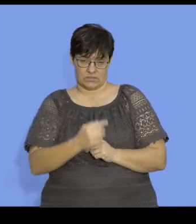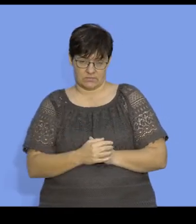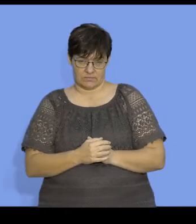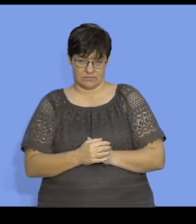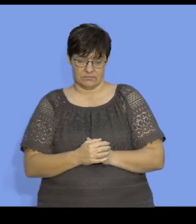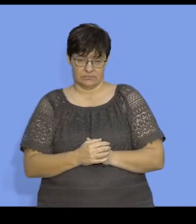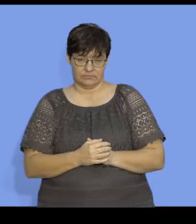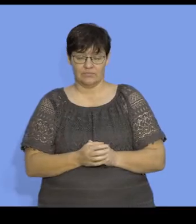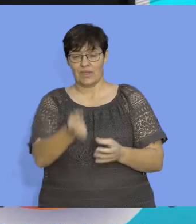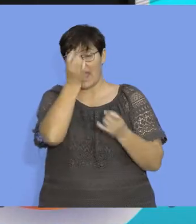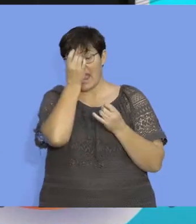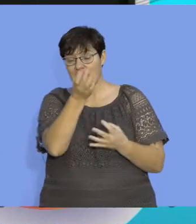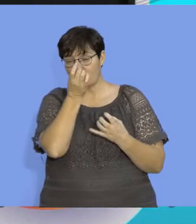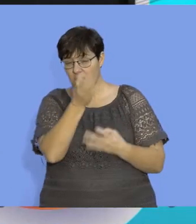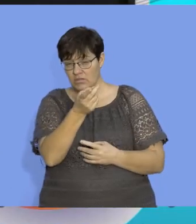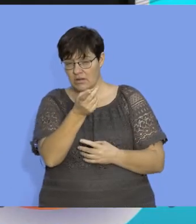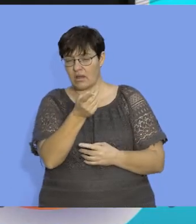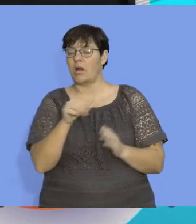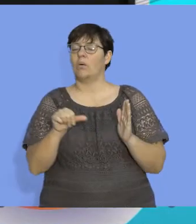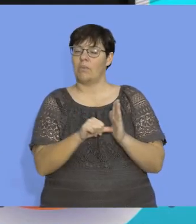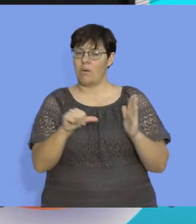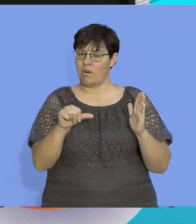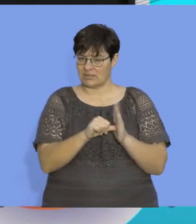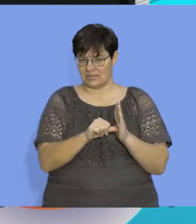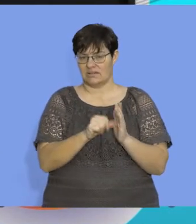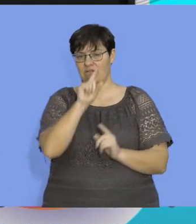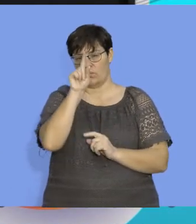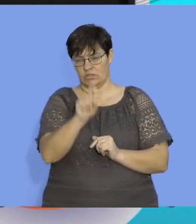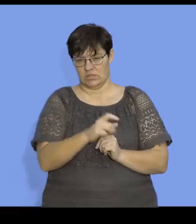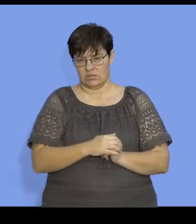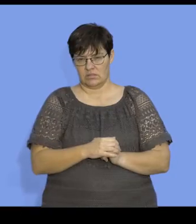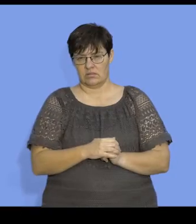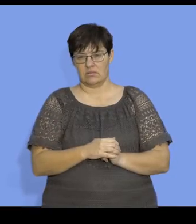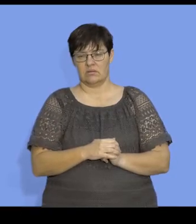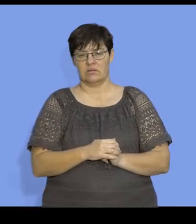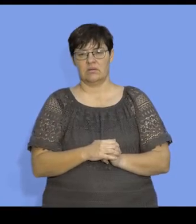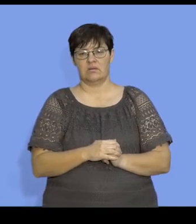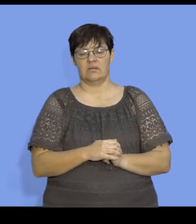again, information pertinent to the question. Here we go.